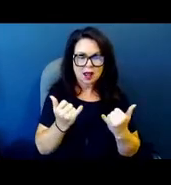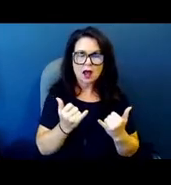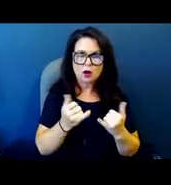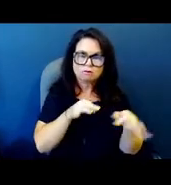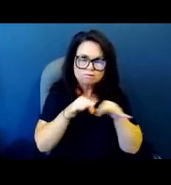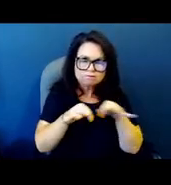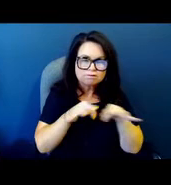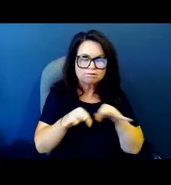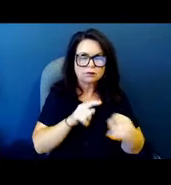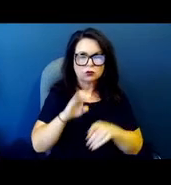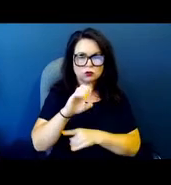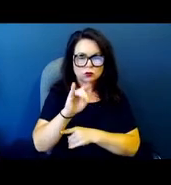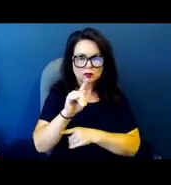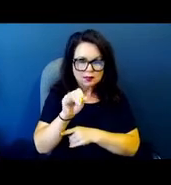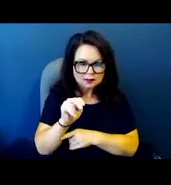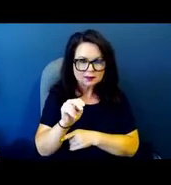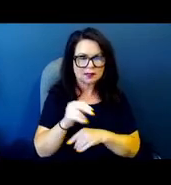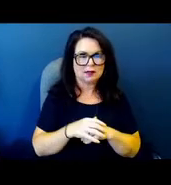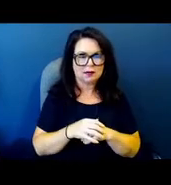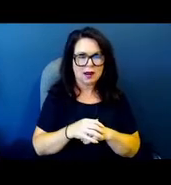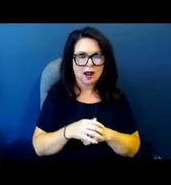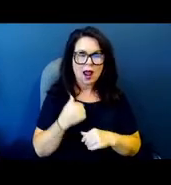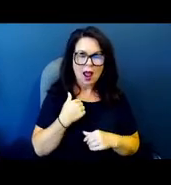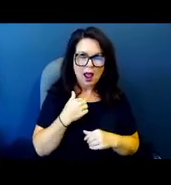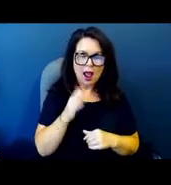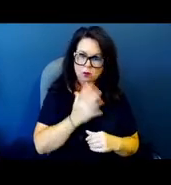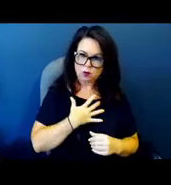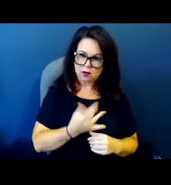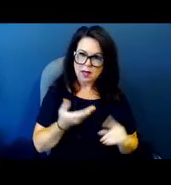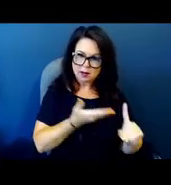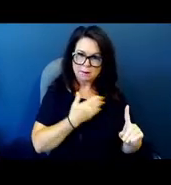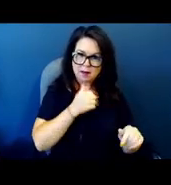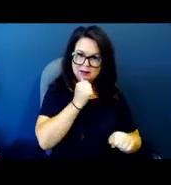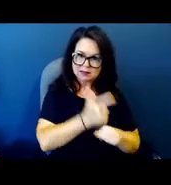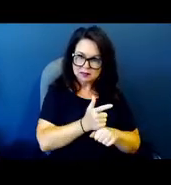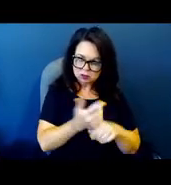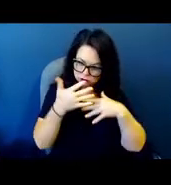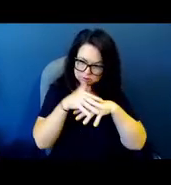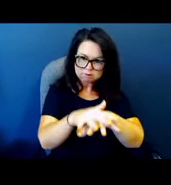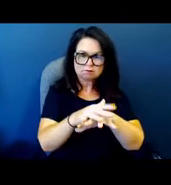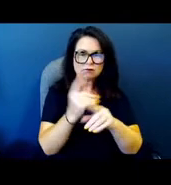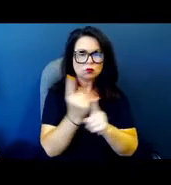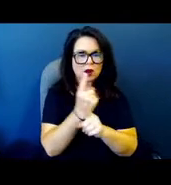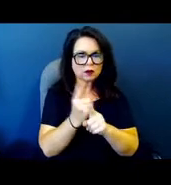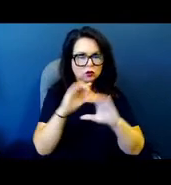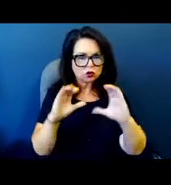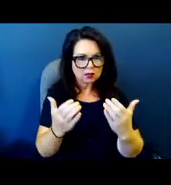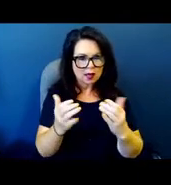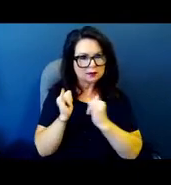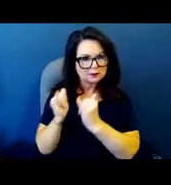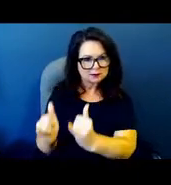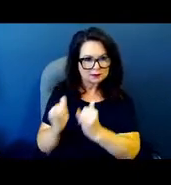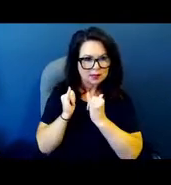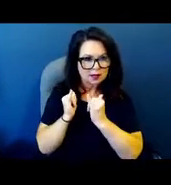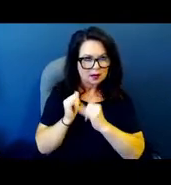speak. And I would like her to be in a regular class just like me.